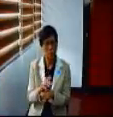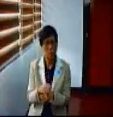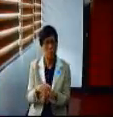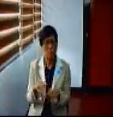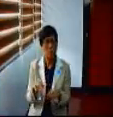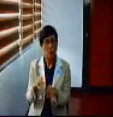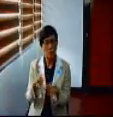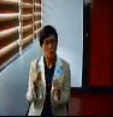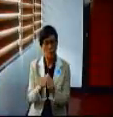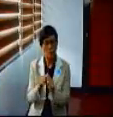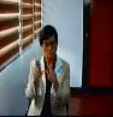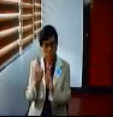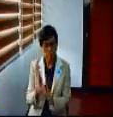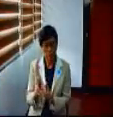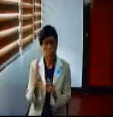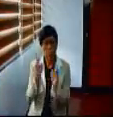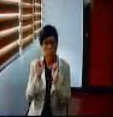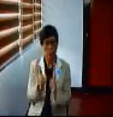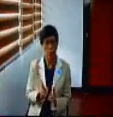is concerned.